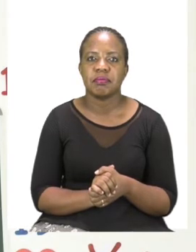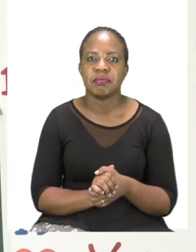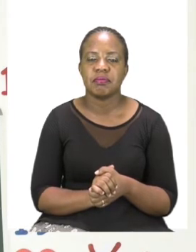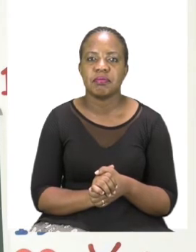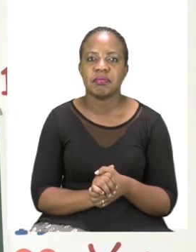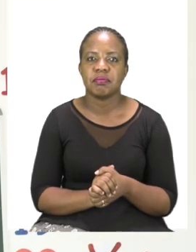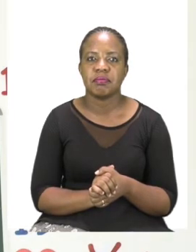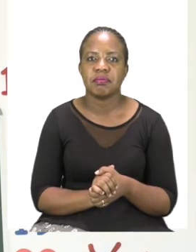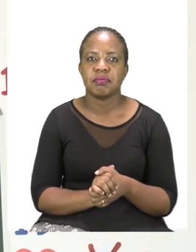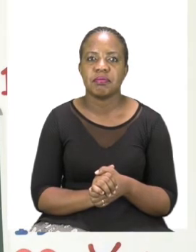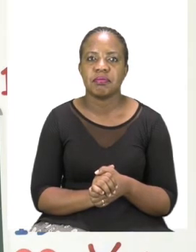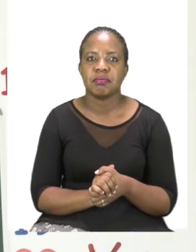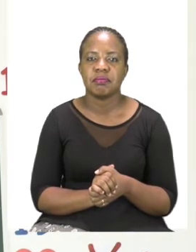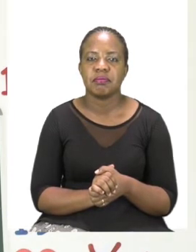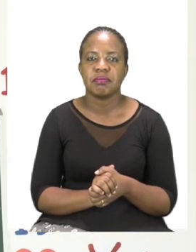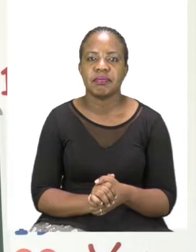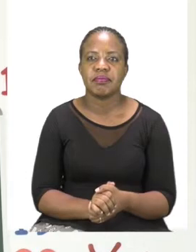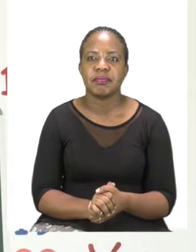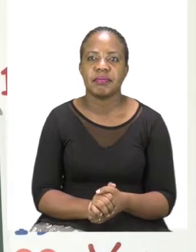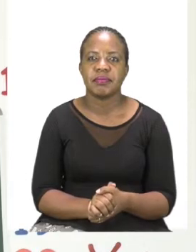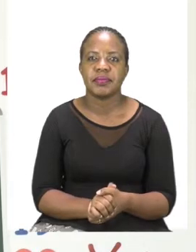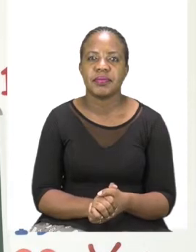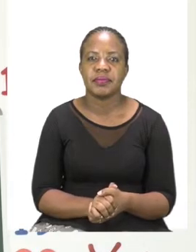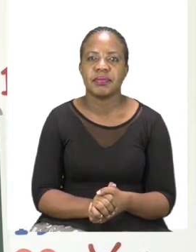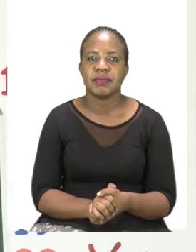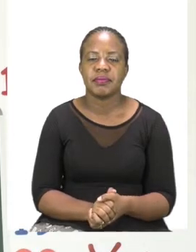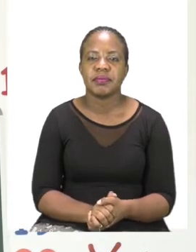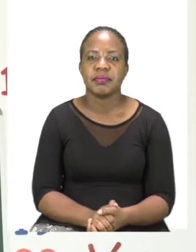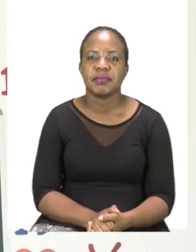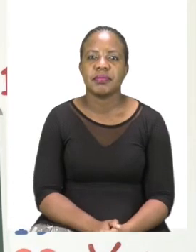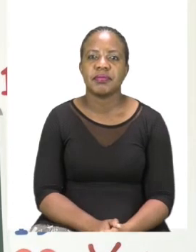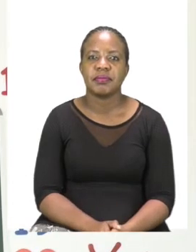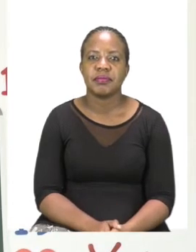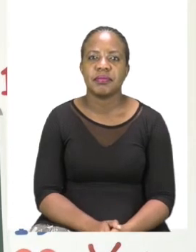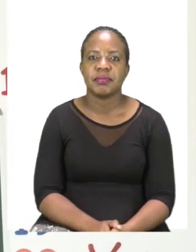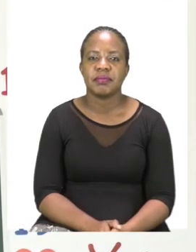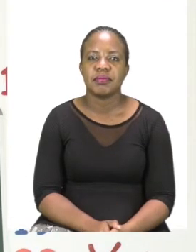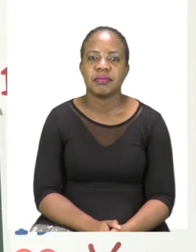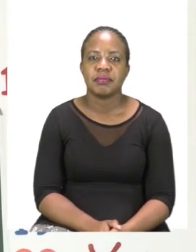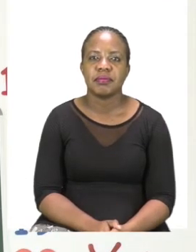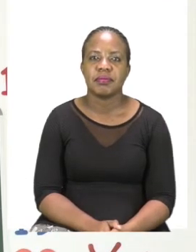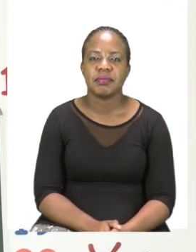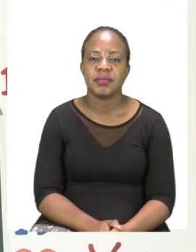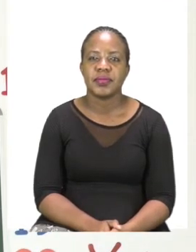A. And this one is E. E.